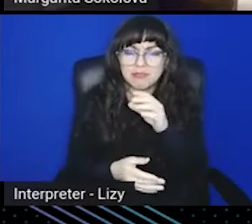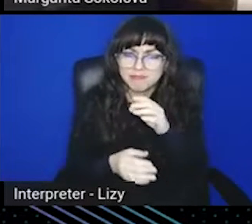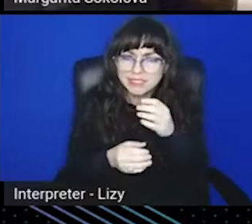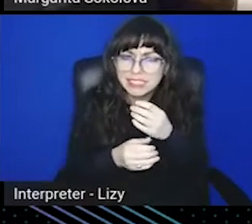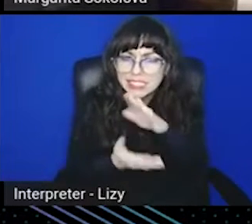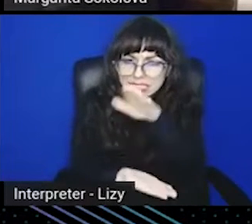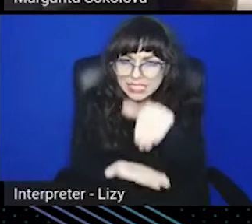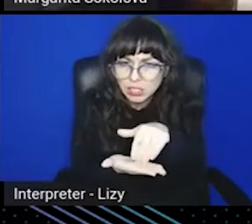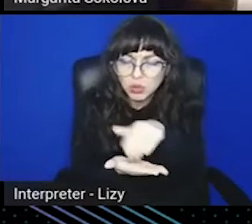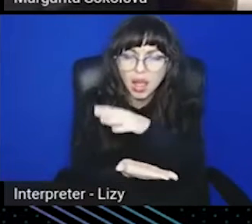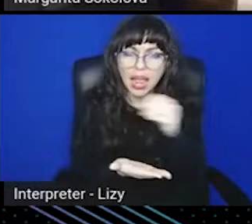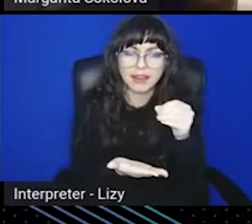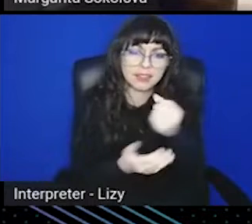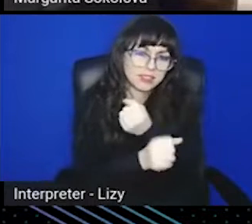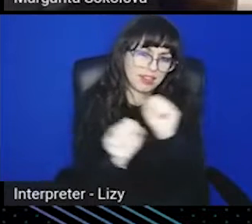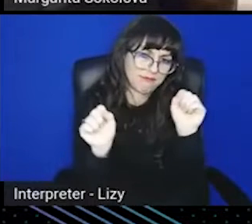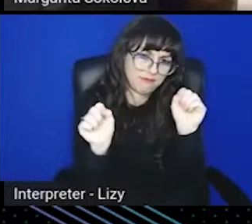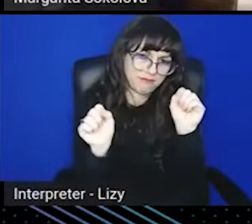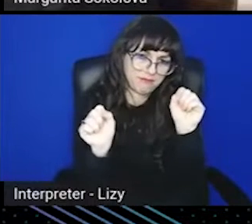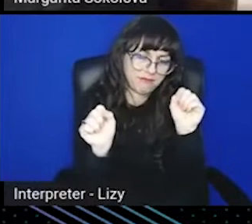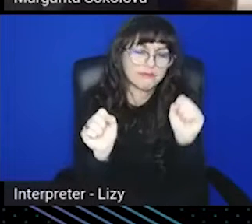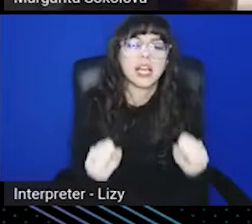So to demonstrate what those look like,